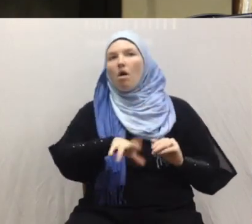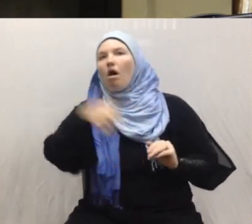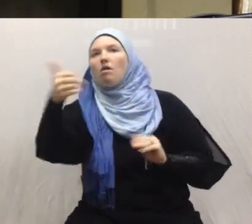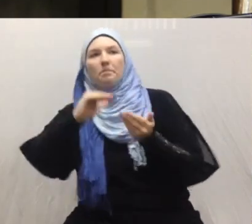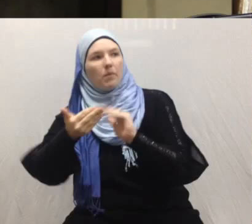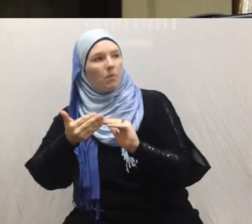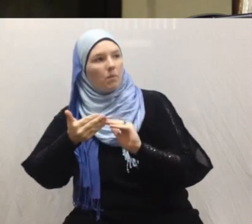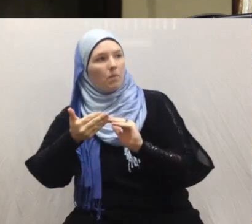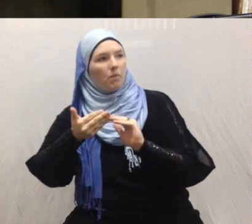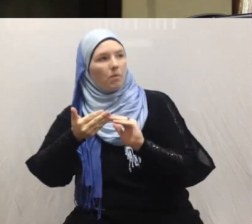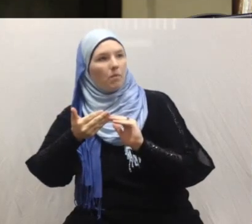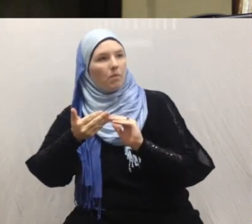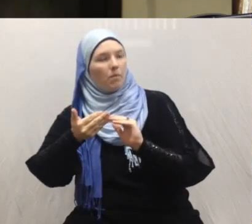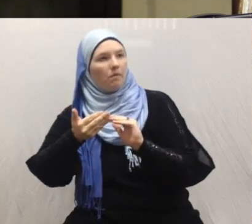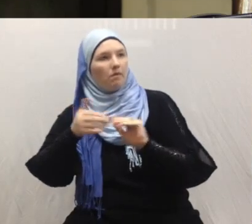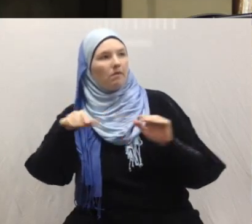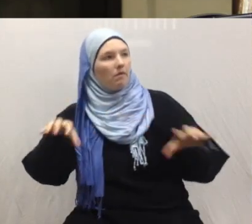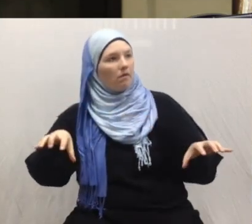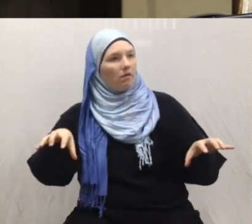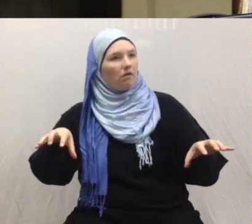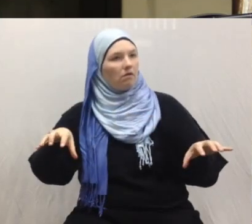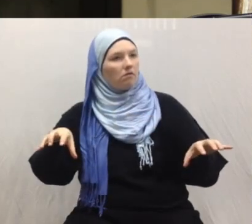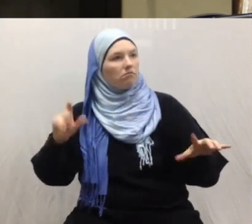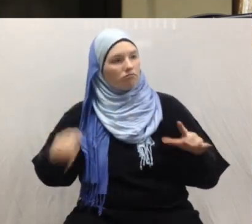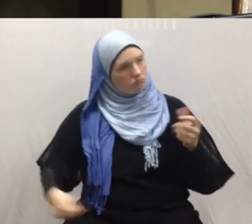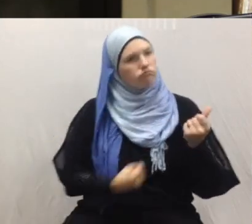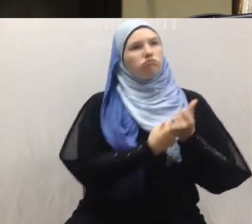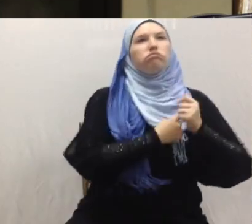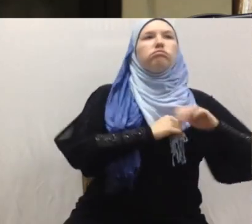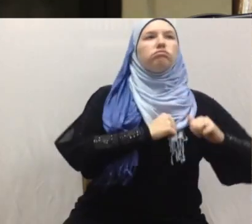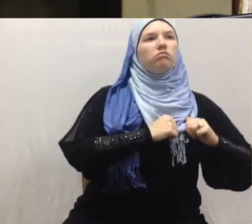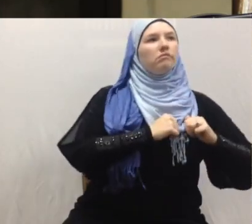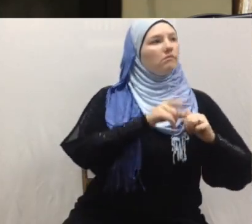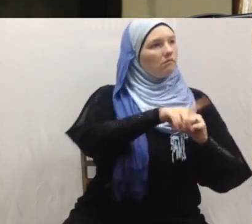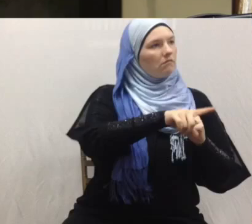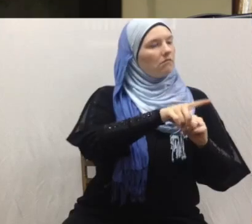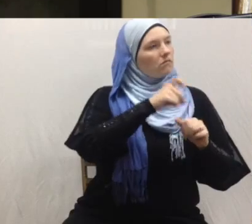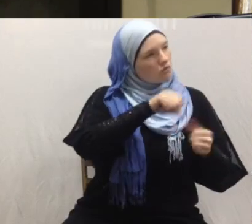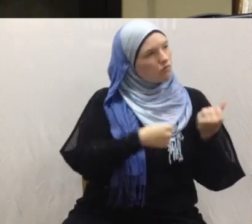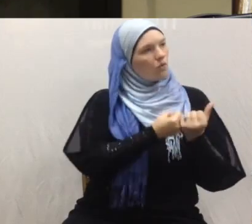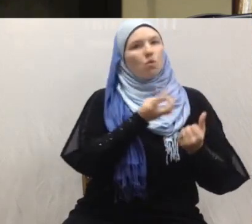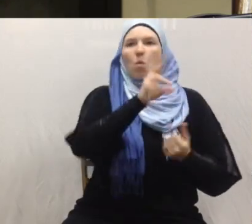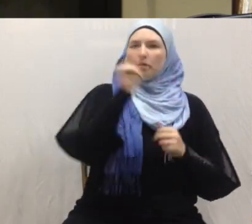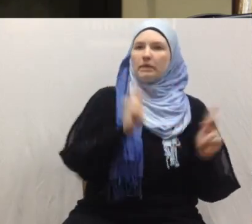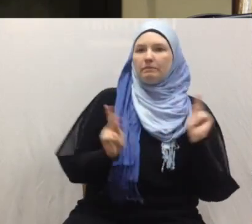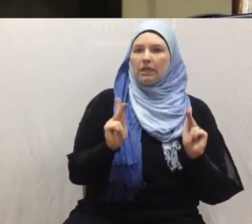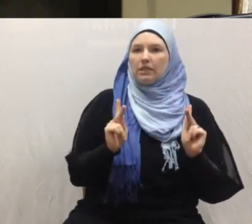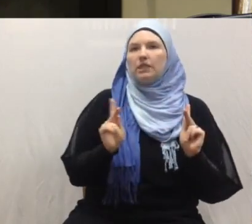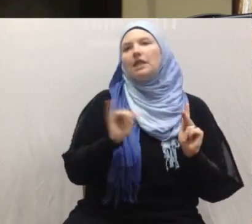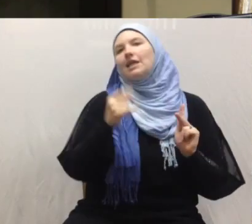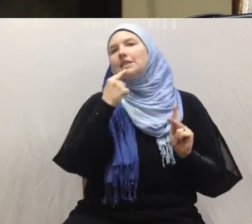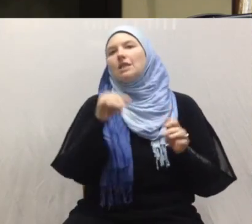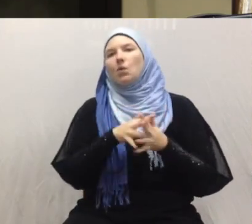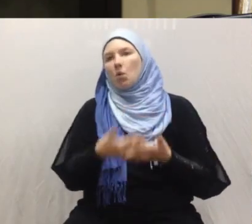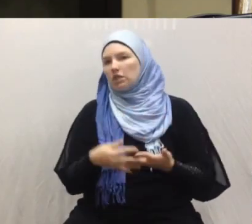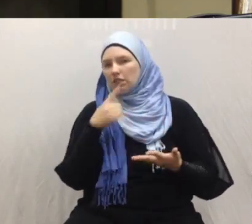entire community will not help you and will stand to support their own. So that this is like saying what the